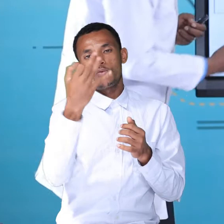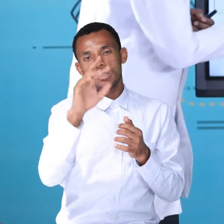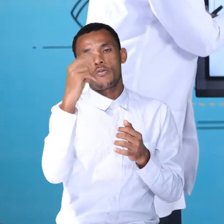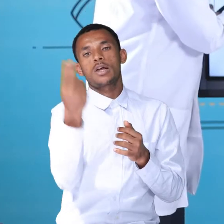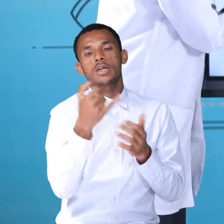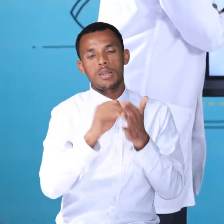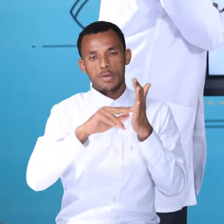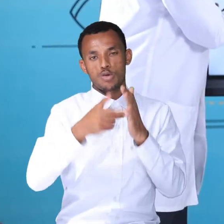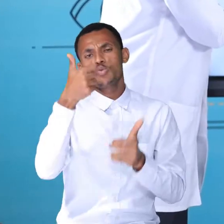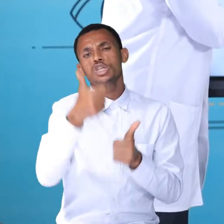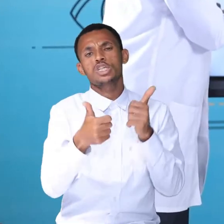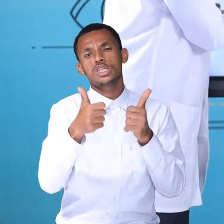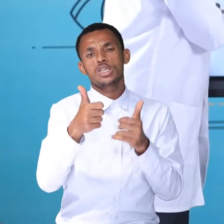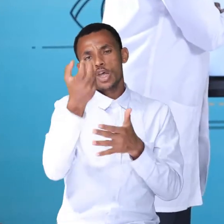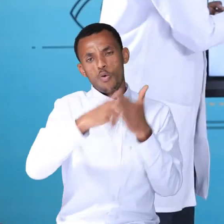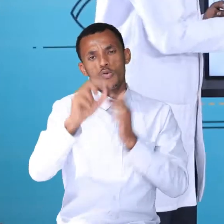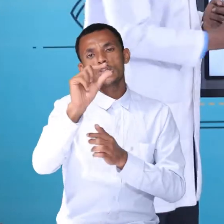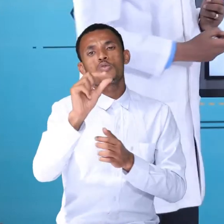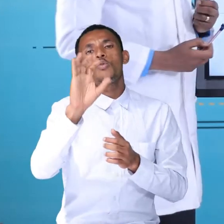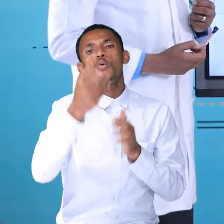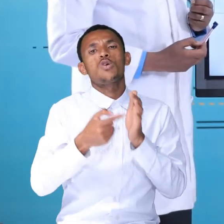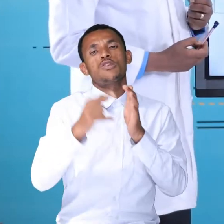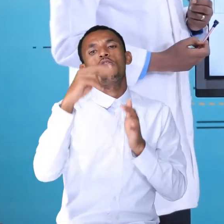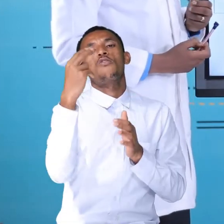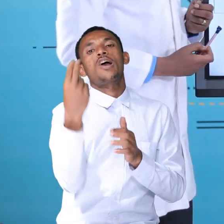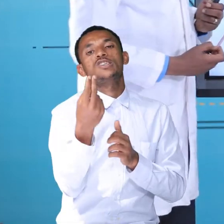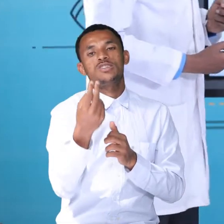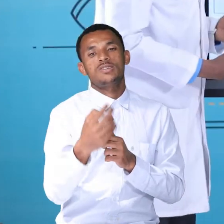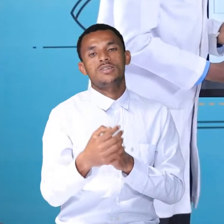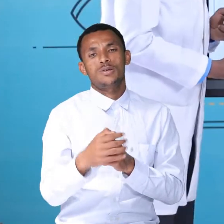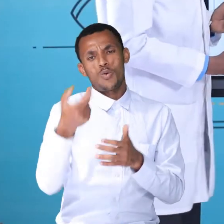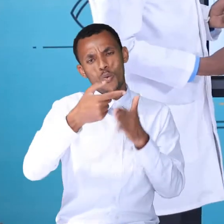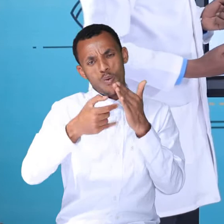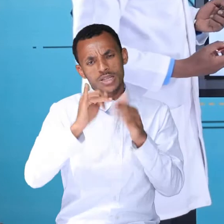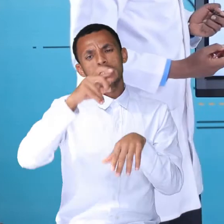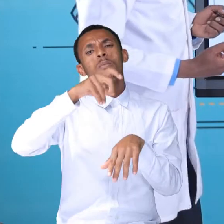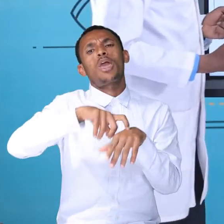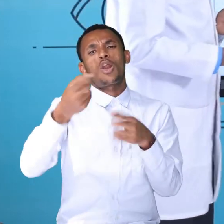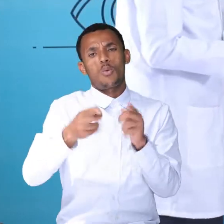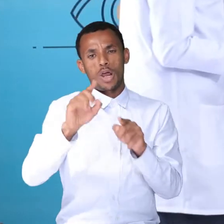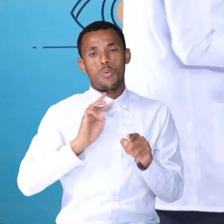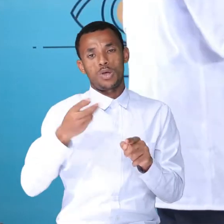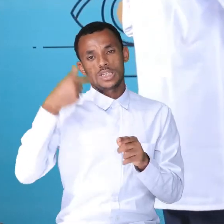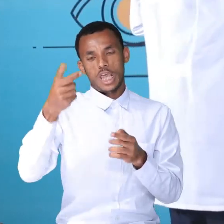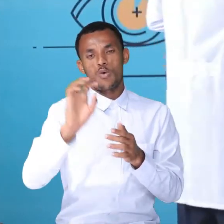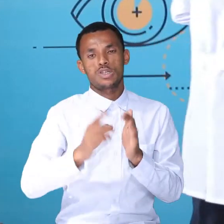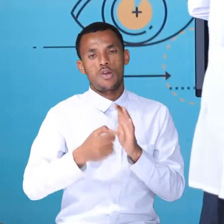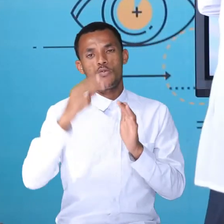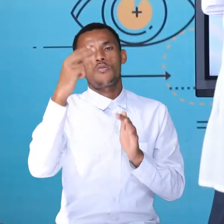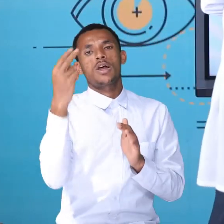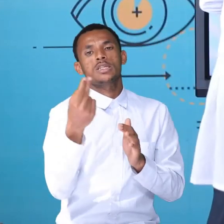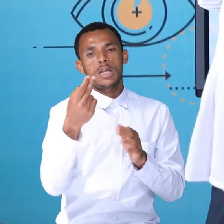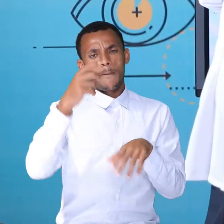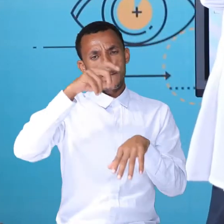That means, which is the coefficient of cos function. What is the period when you say cosine function has